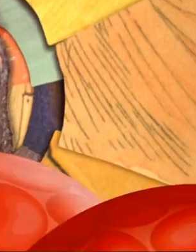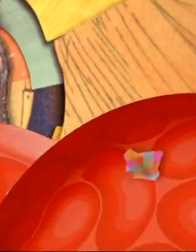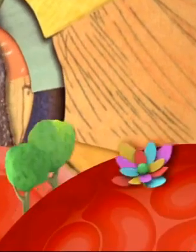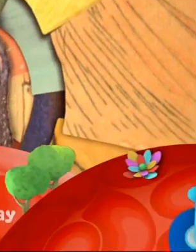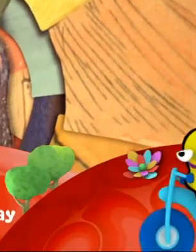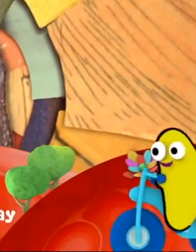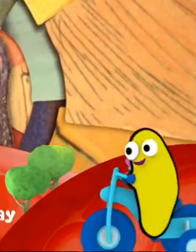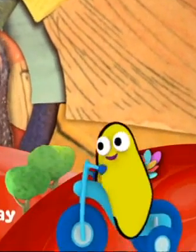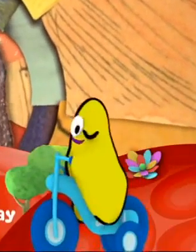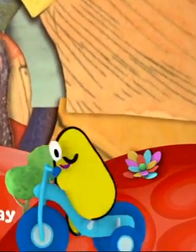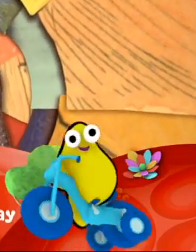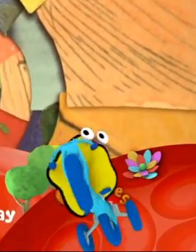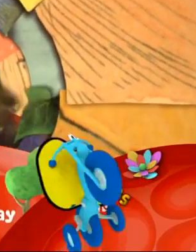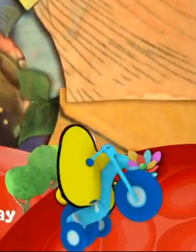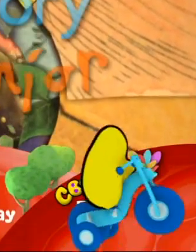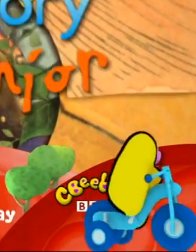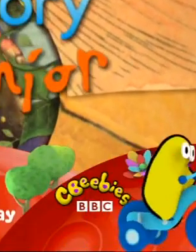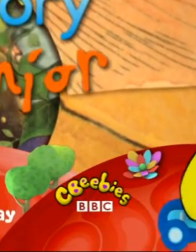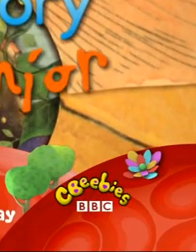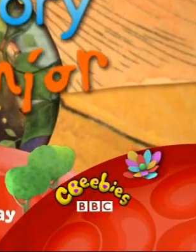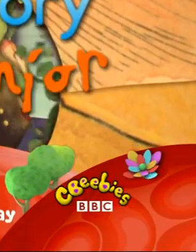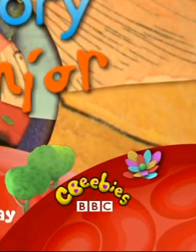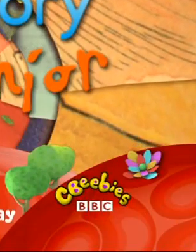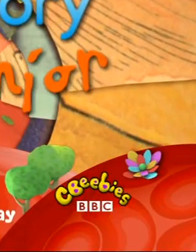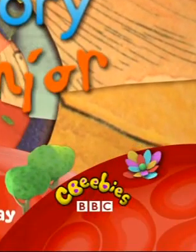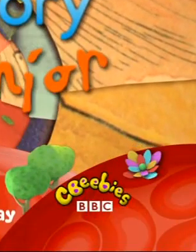Starts Monday at 5:15 on CBeebies.